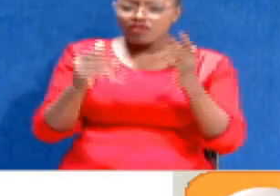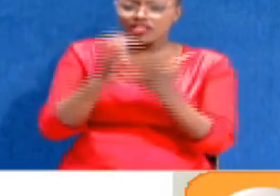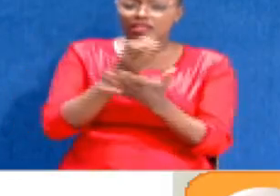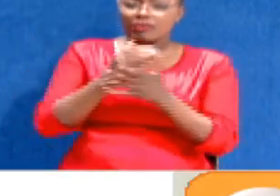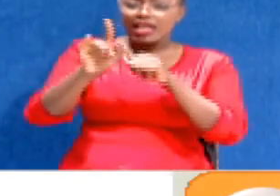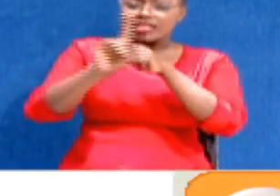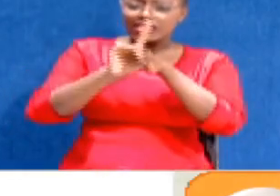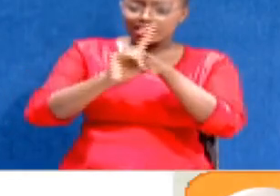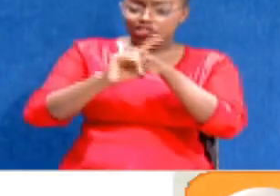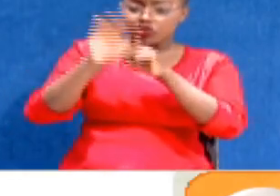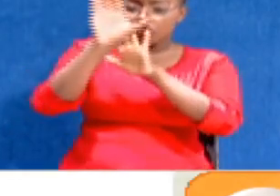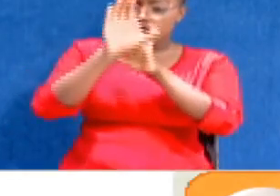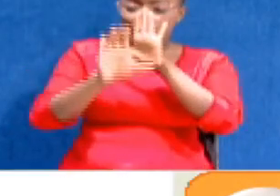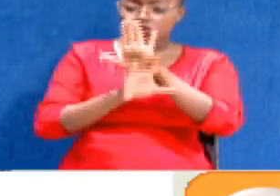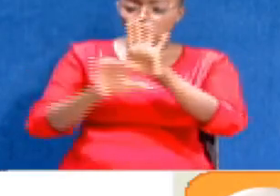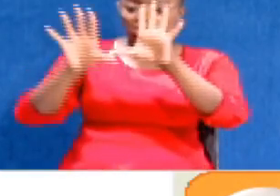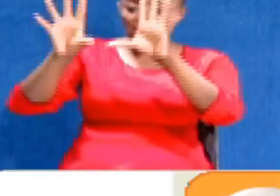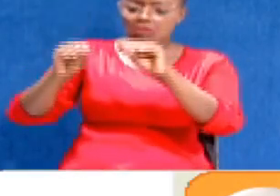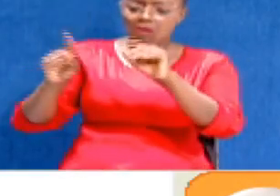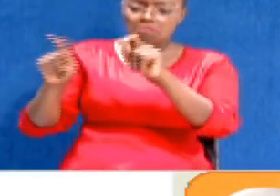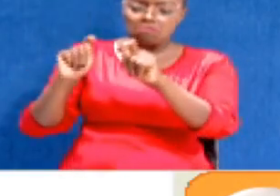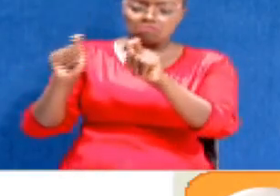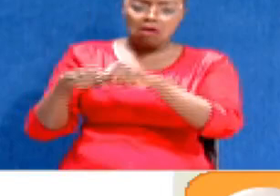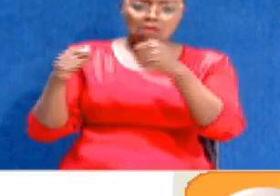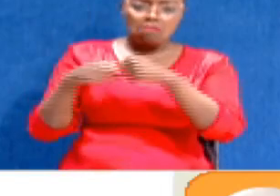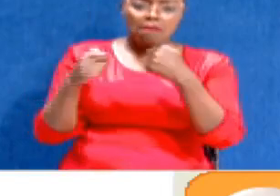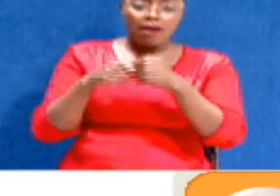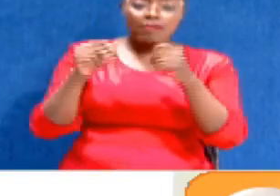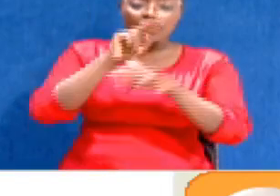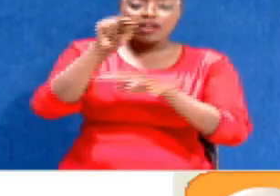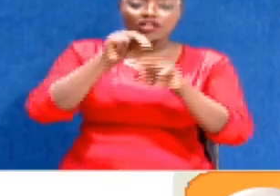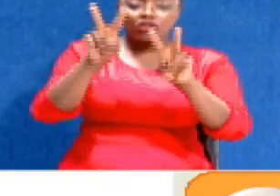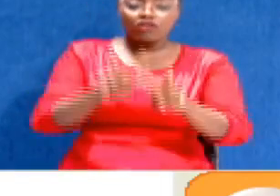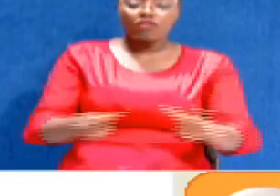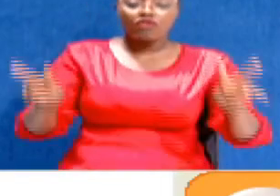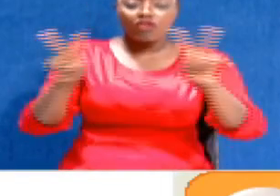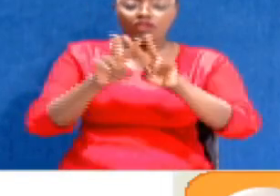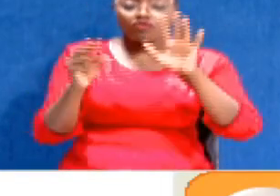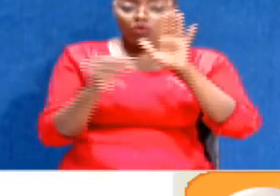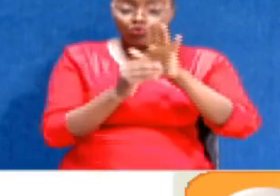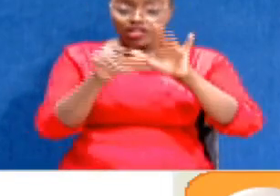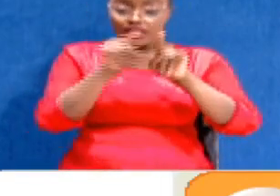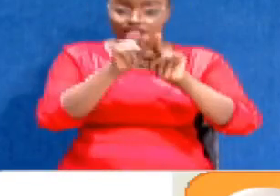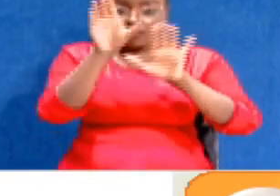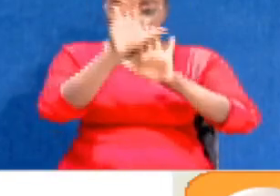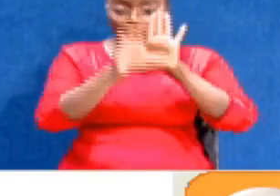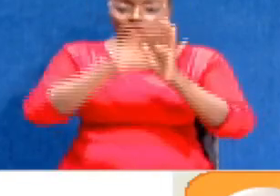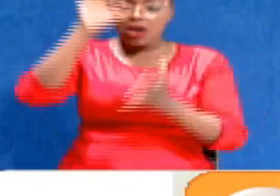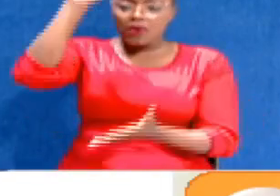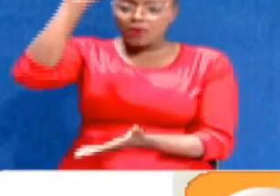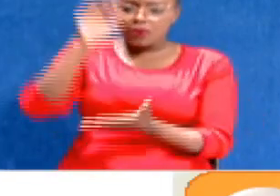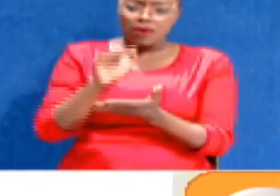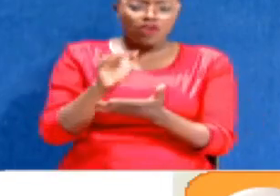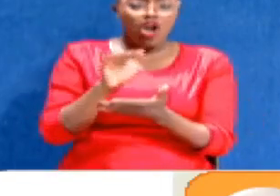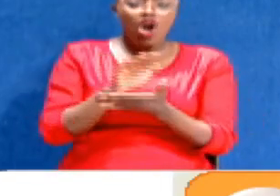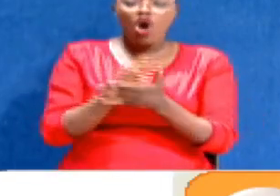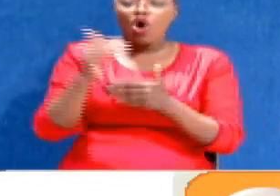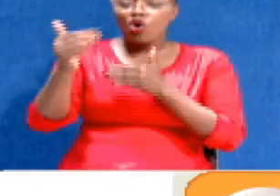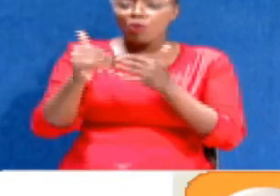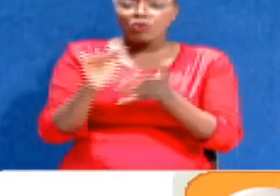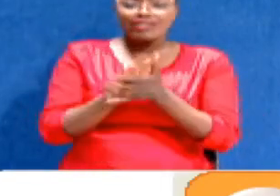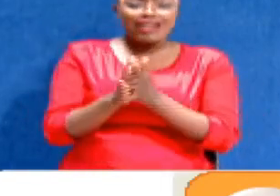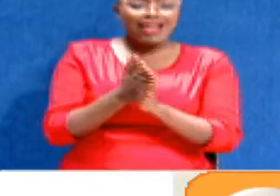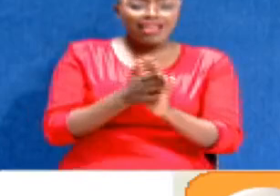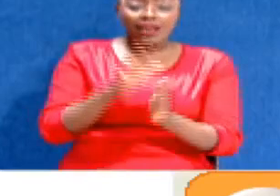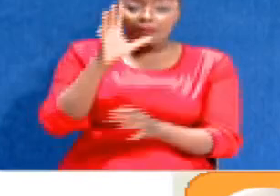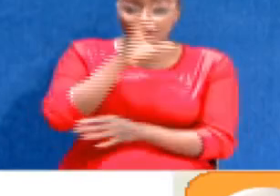of the Constitution was mutilated and the national values enshrined in the same document reduced to mere epithets?